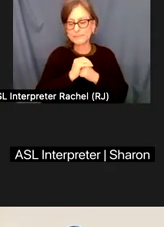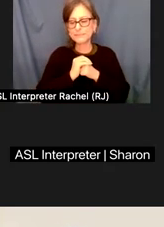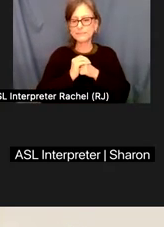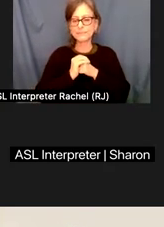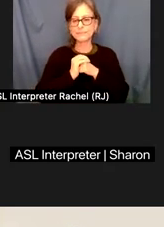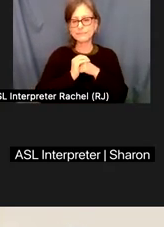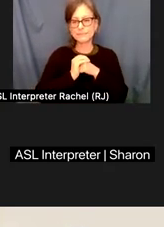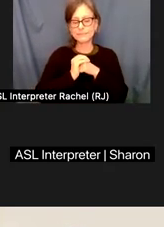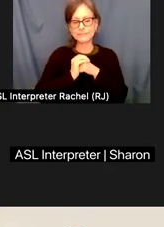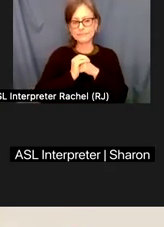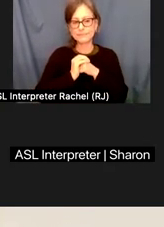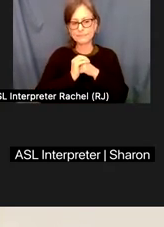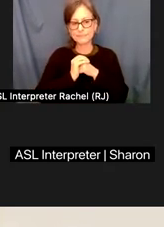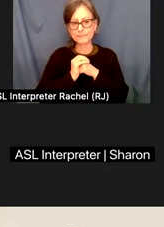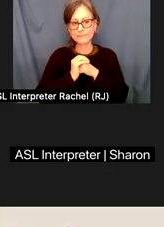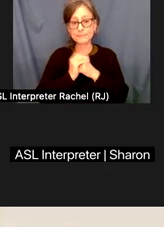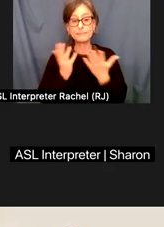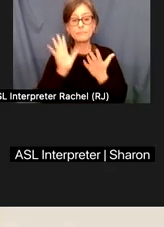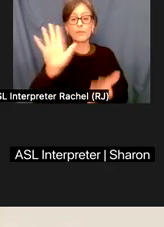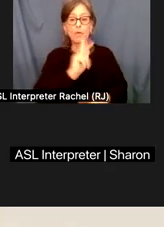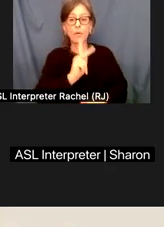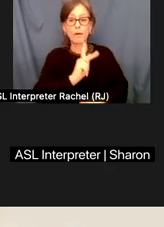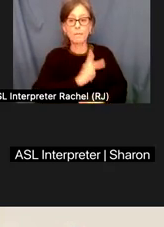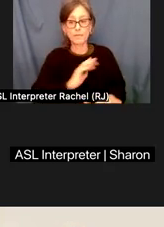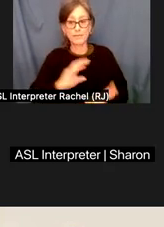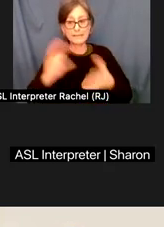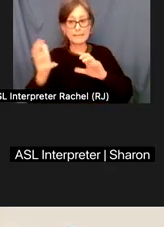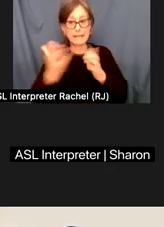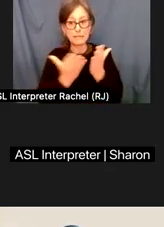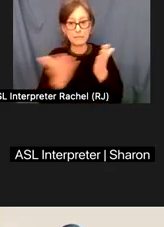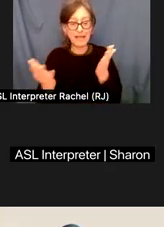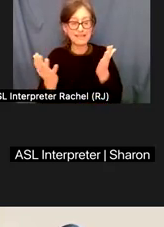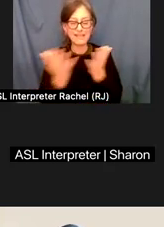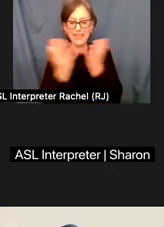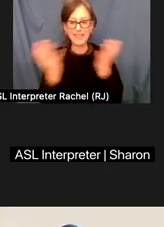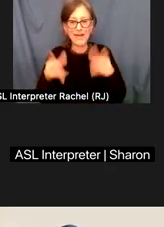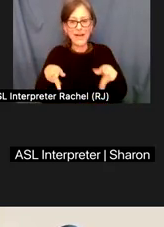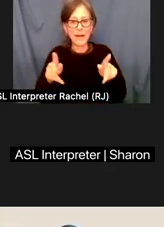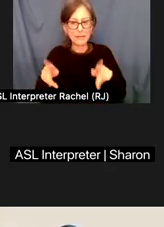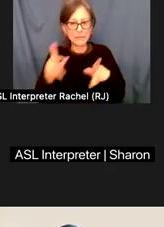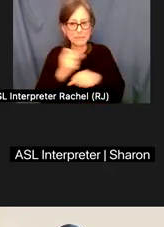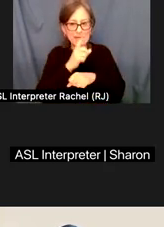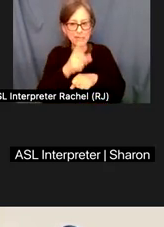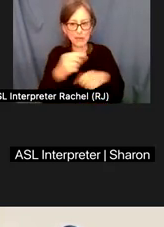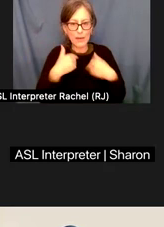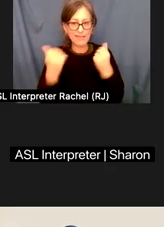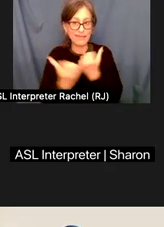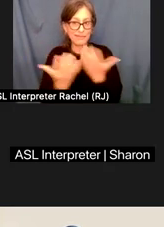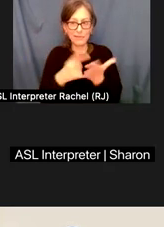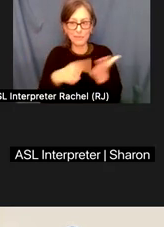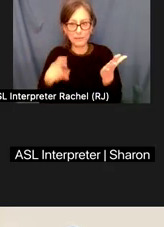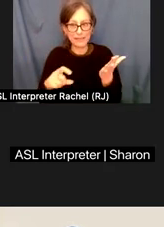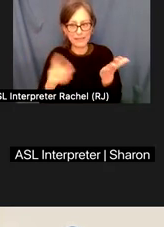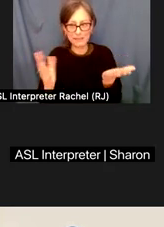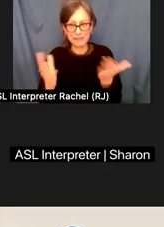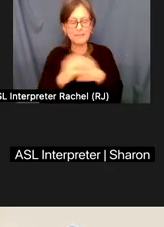right, now your personal disaster supplies. So, lots of opportunities to make sure that you have all of the supplies you need.